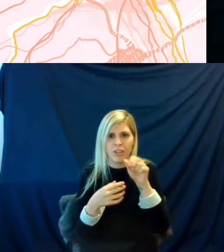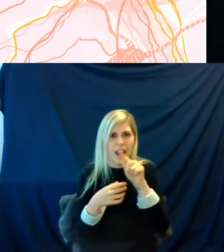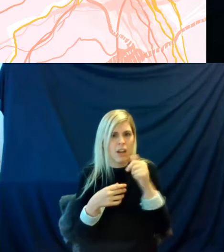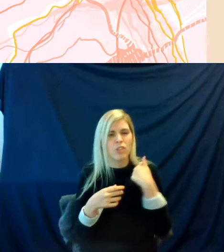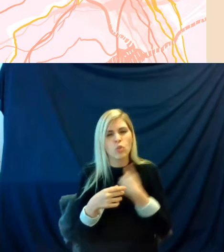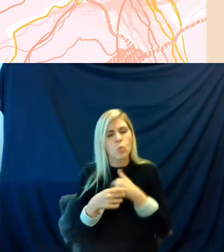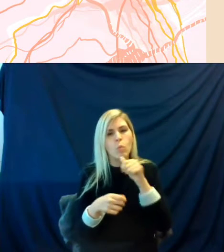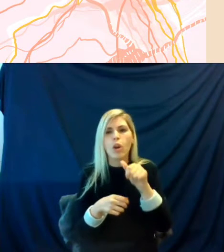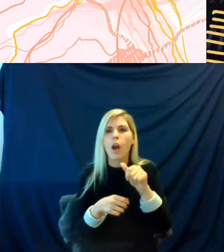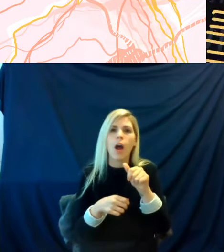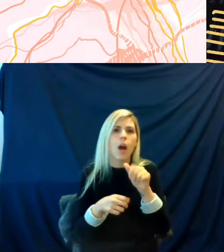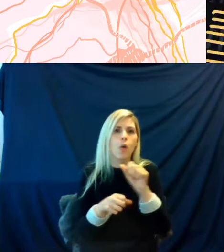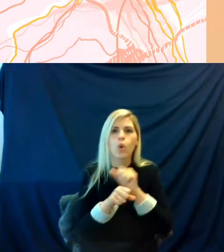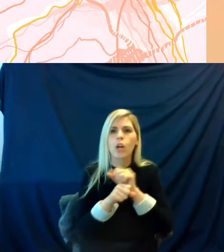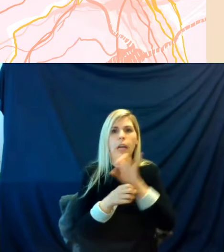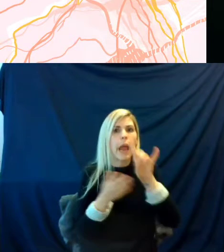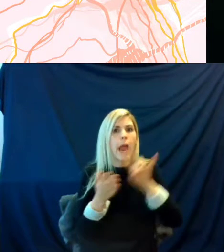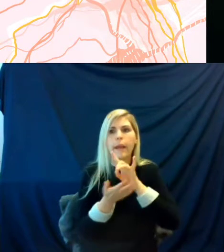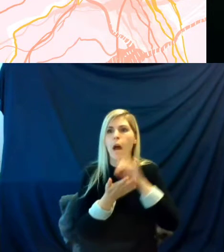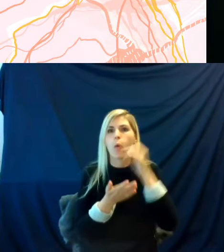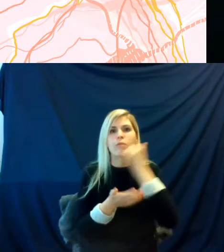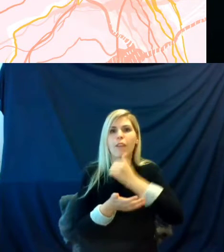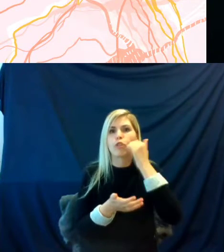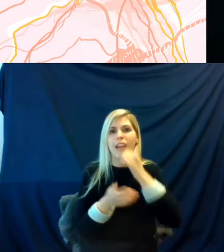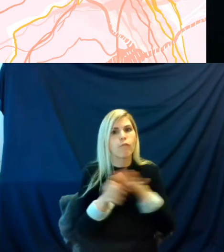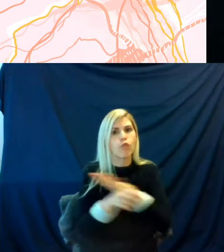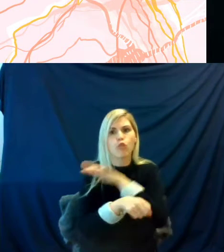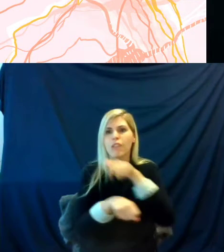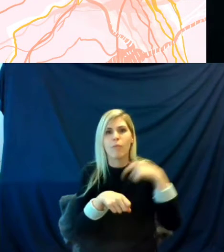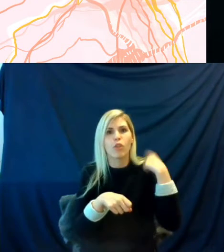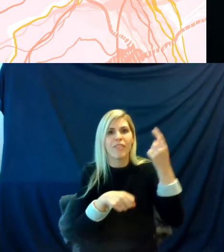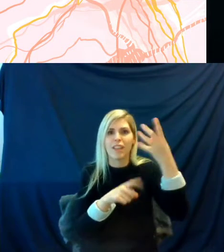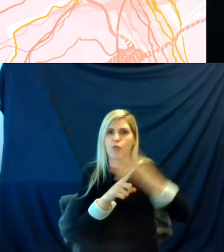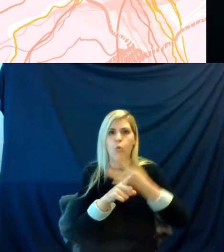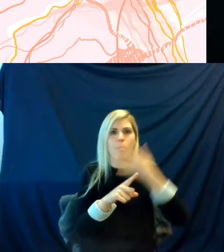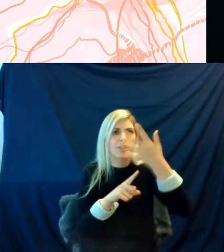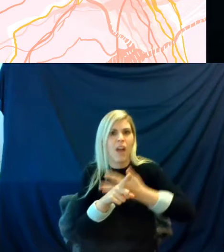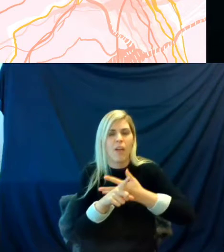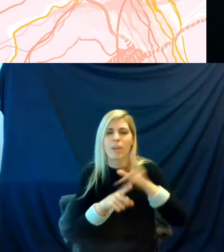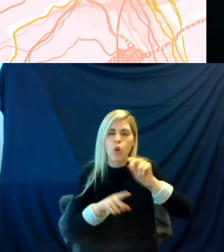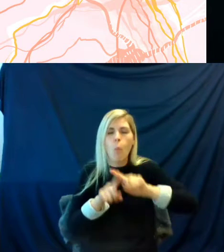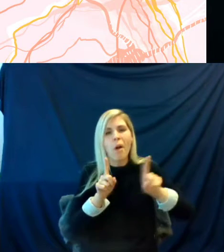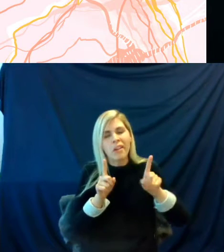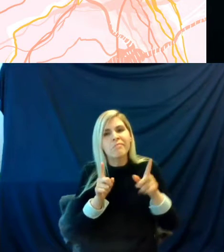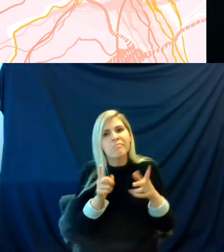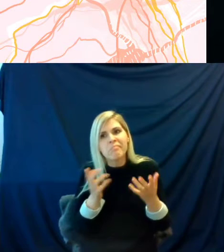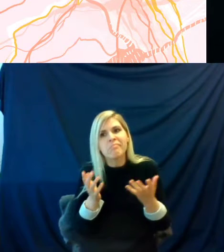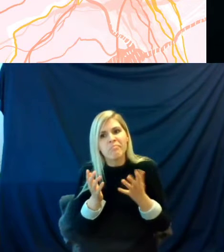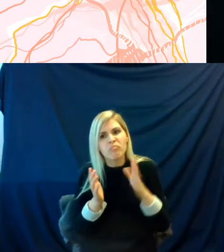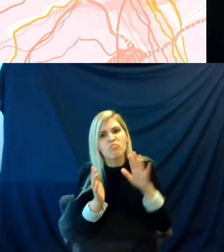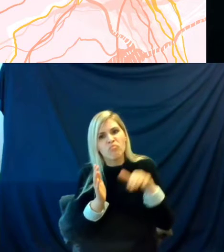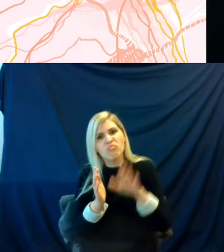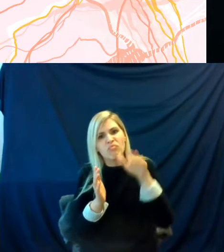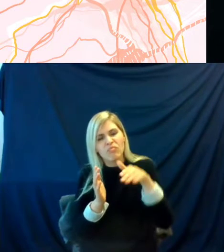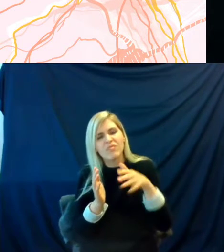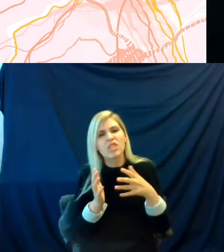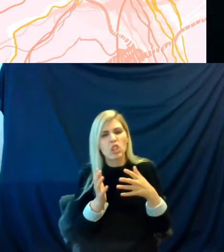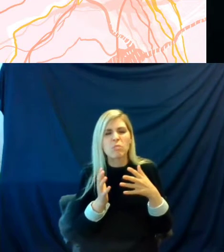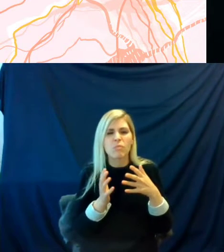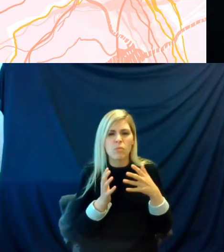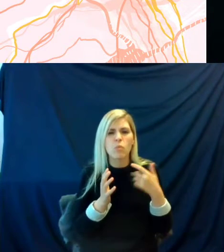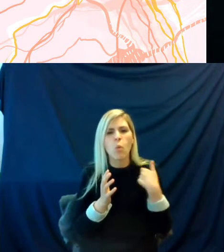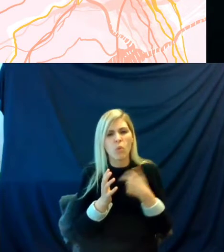mean, we weren't like working on this, like, again, like 8 hours a day, like full time for the past 4 or 5 months. But, there's been kind of